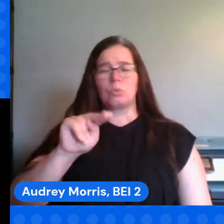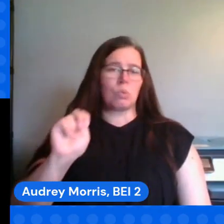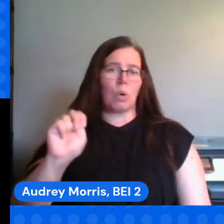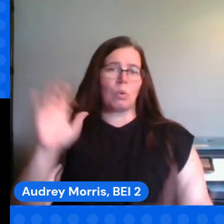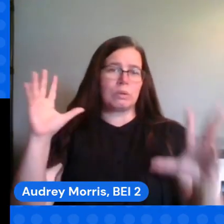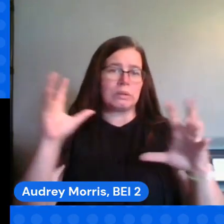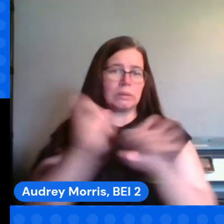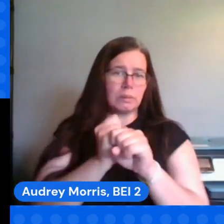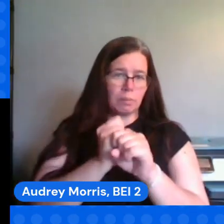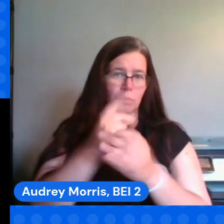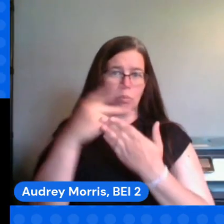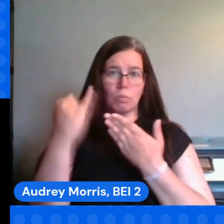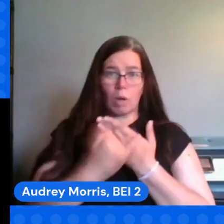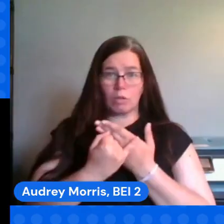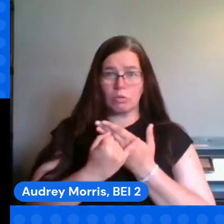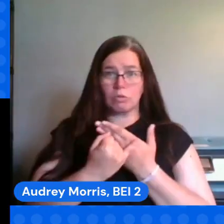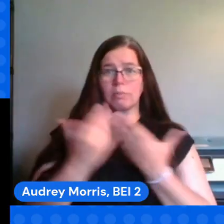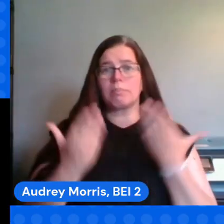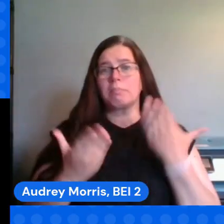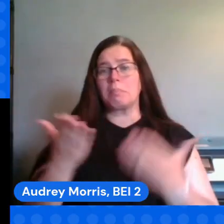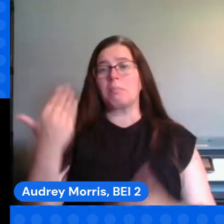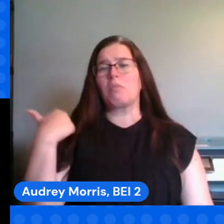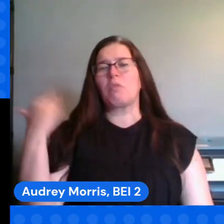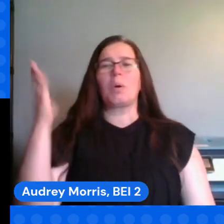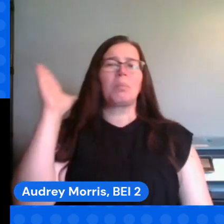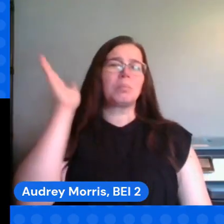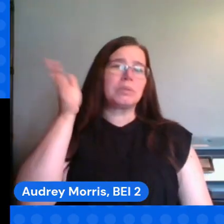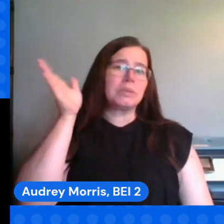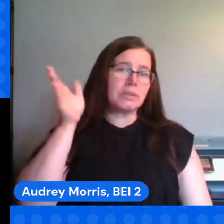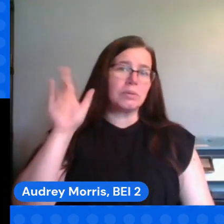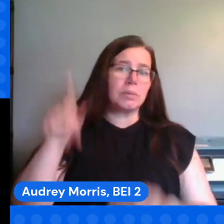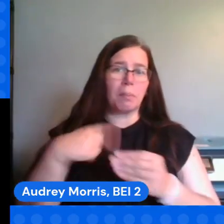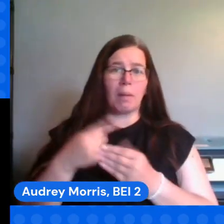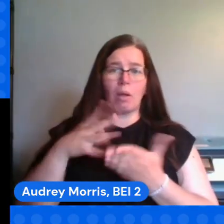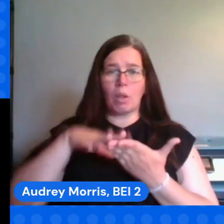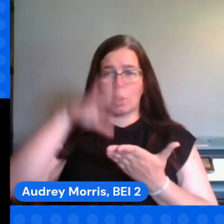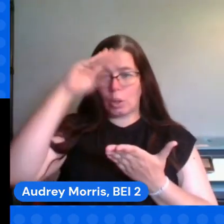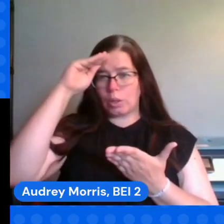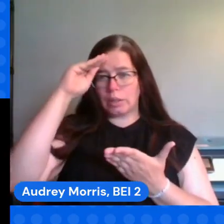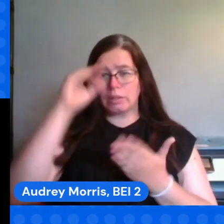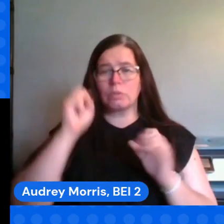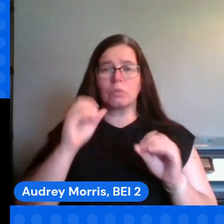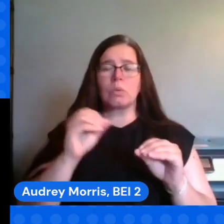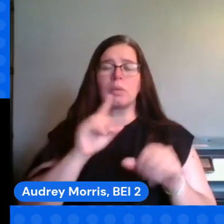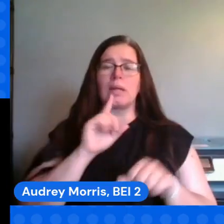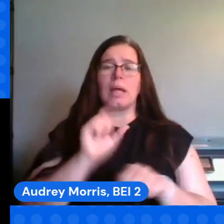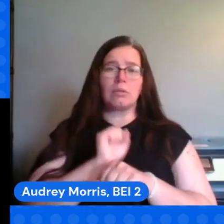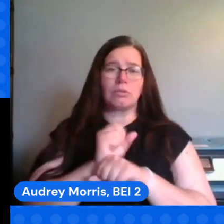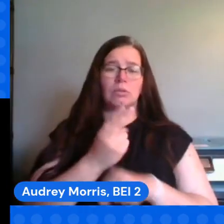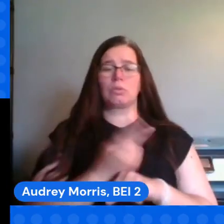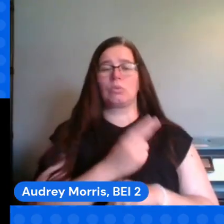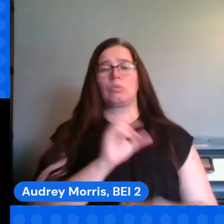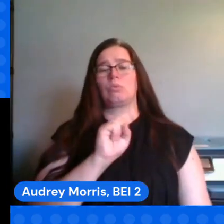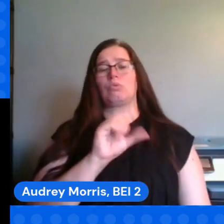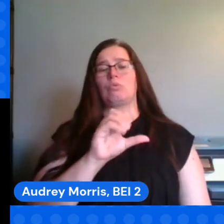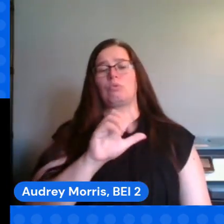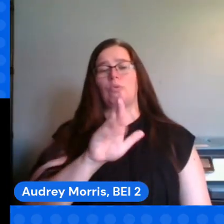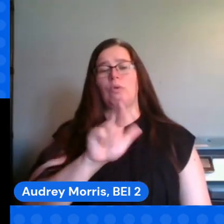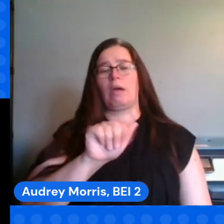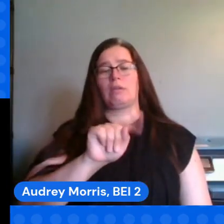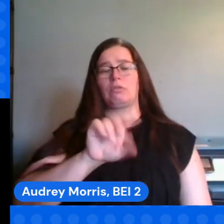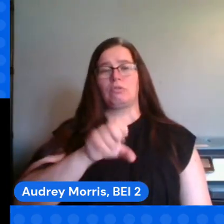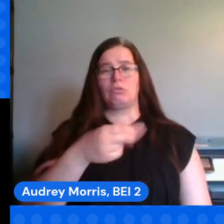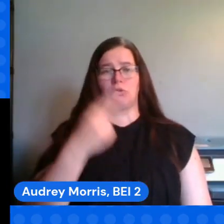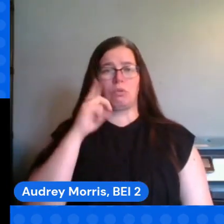where traditionally they may do a presentation on the things that they learn, so they can actually use Scratch in that